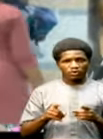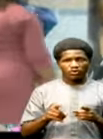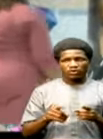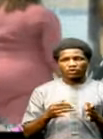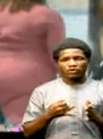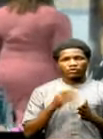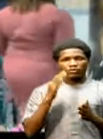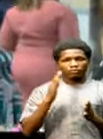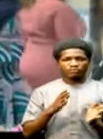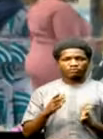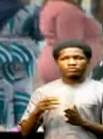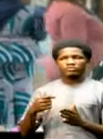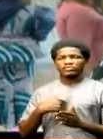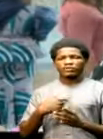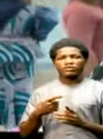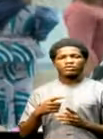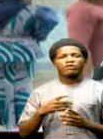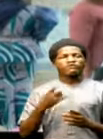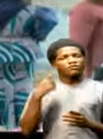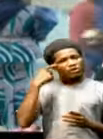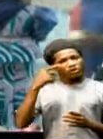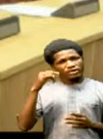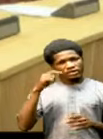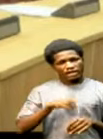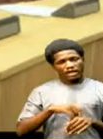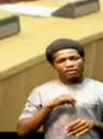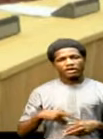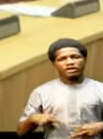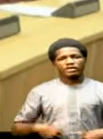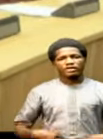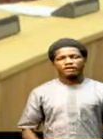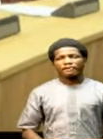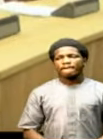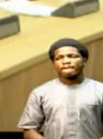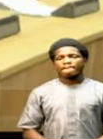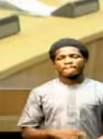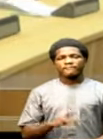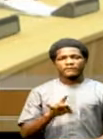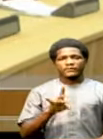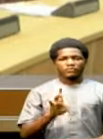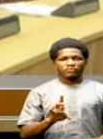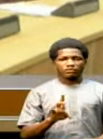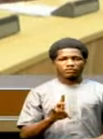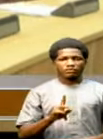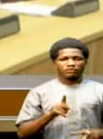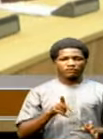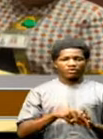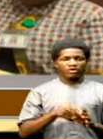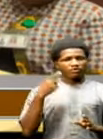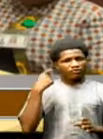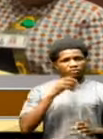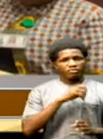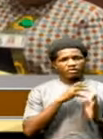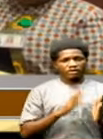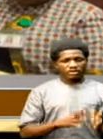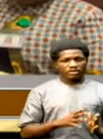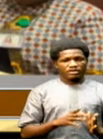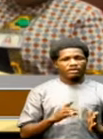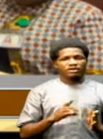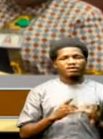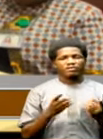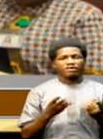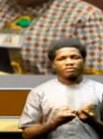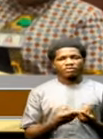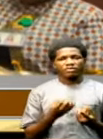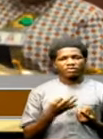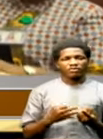me by the time I retire later this year. 87 participants from ministries, departments and agencies, as well as